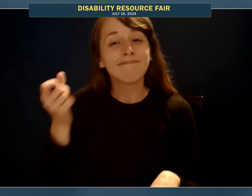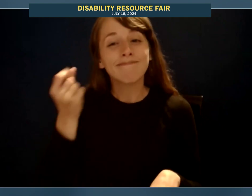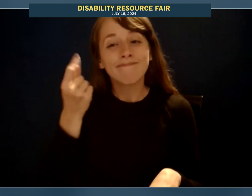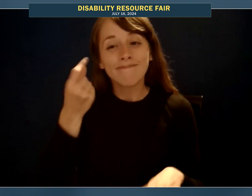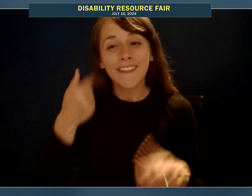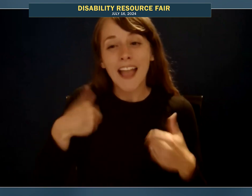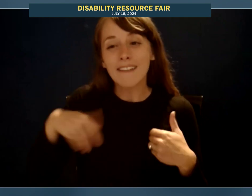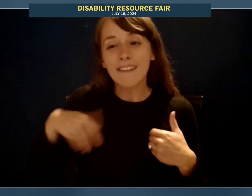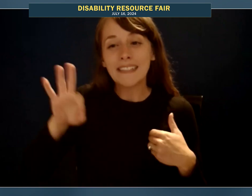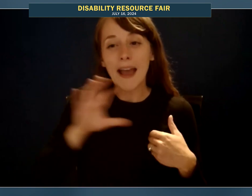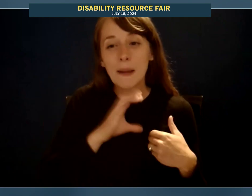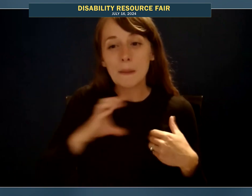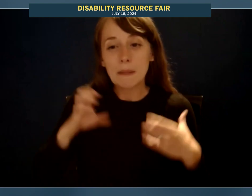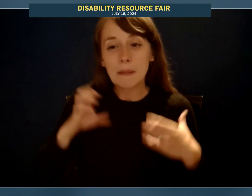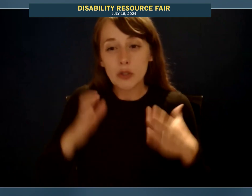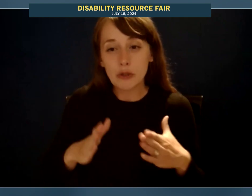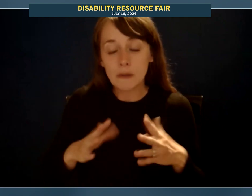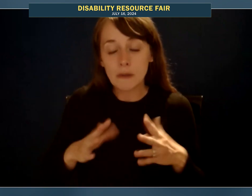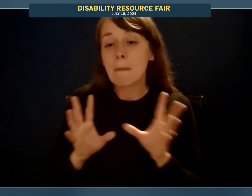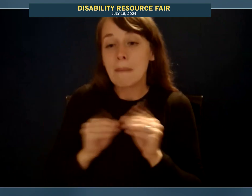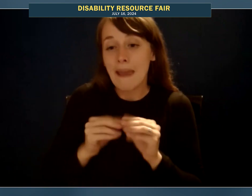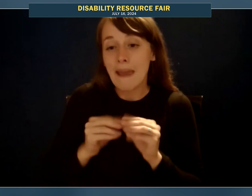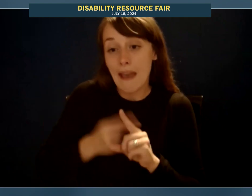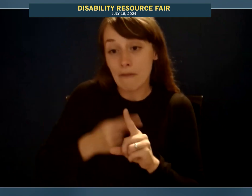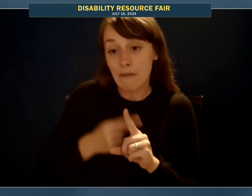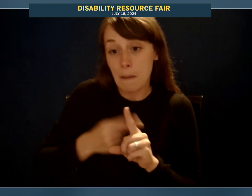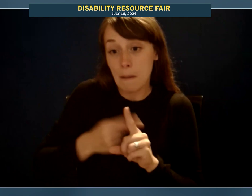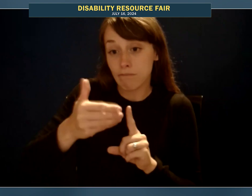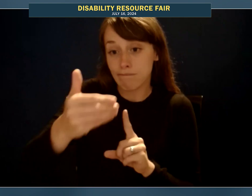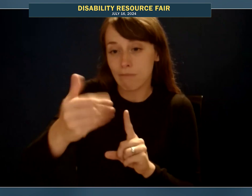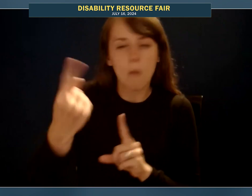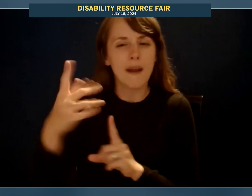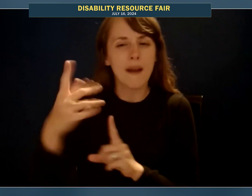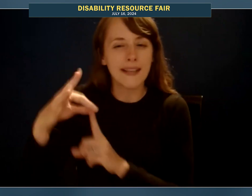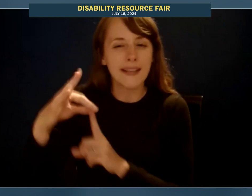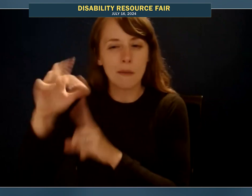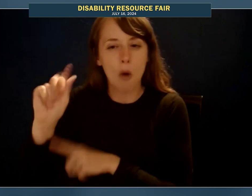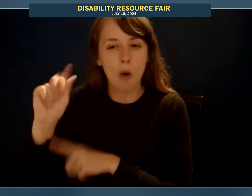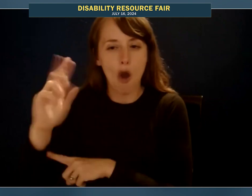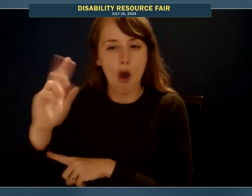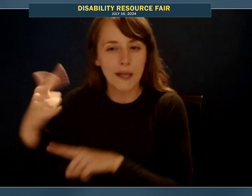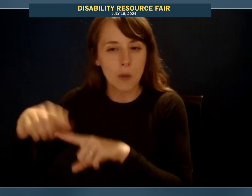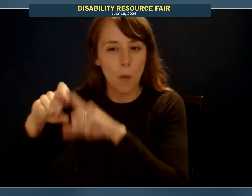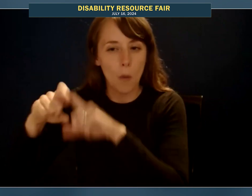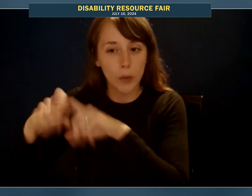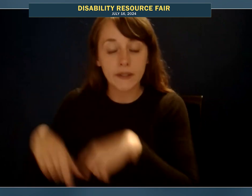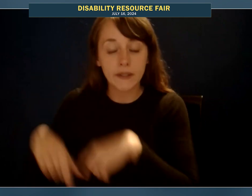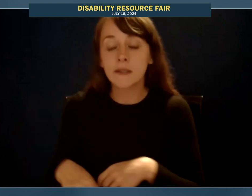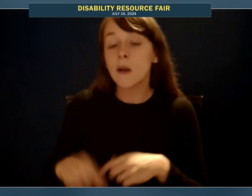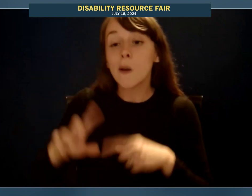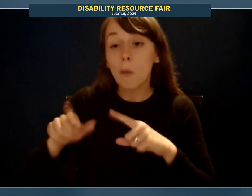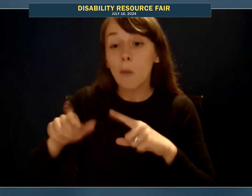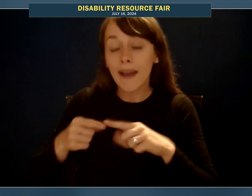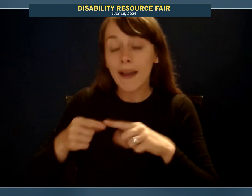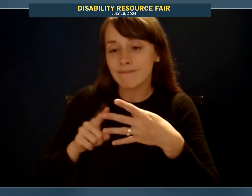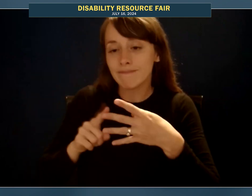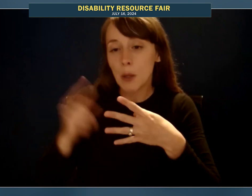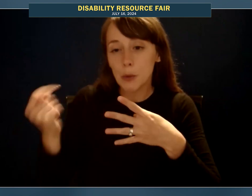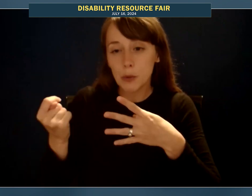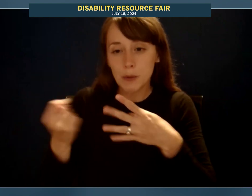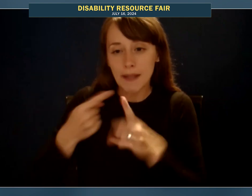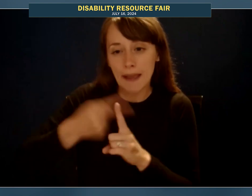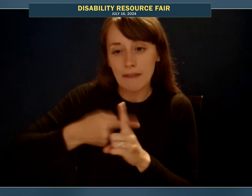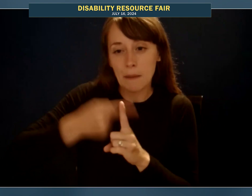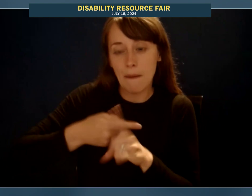we meet monthly, except for August, on the second Tuesday of each month at